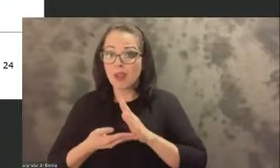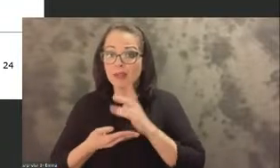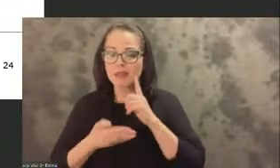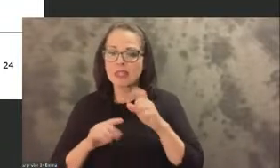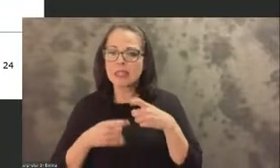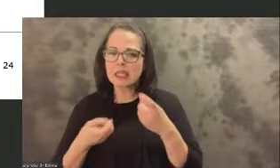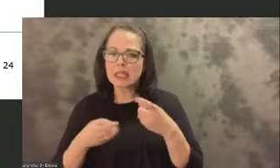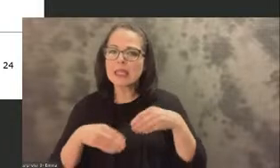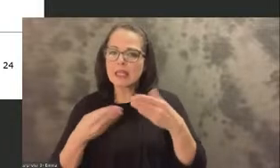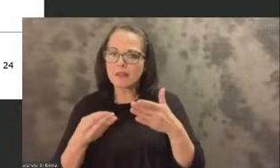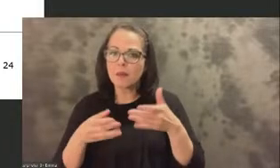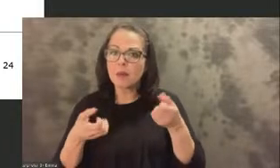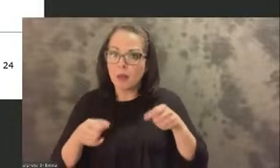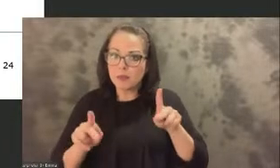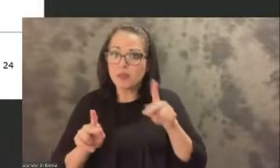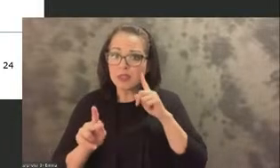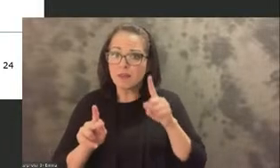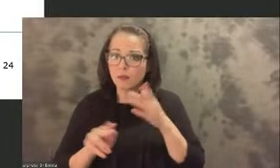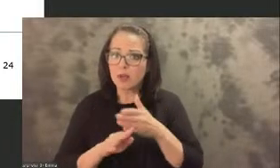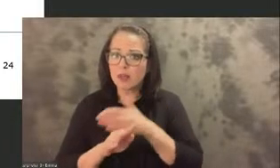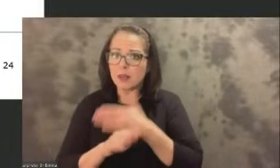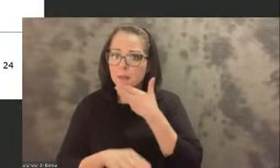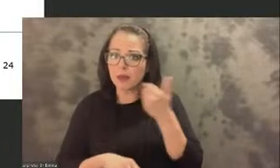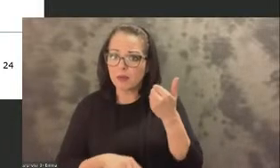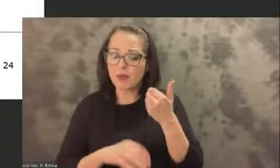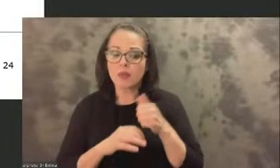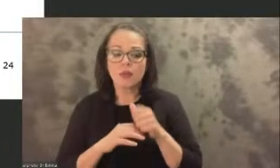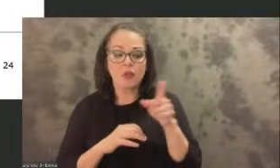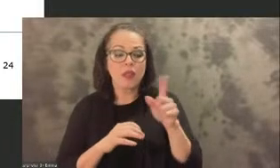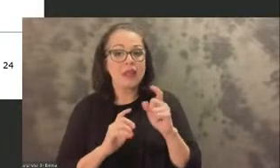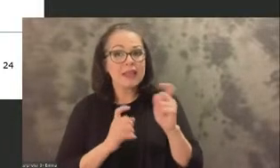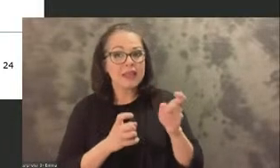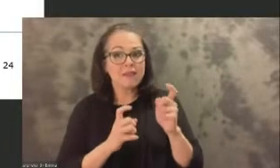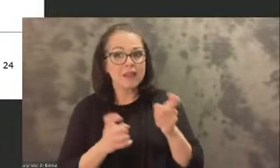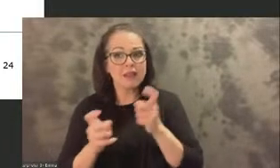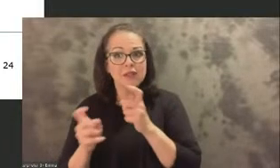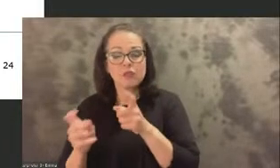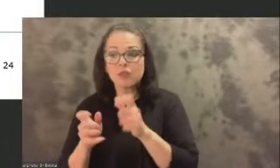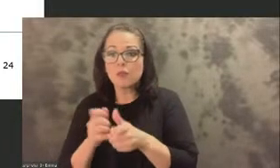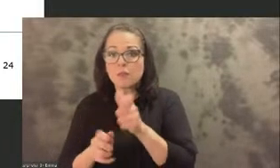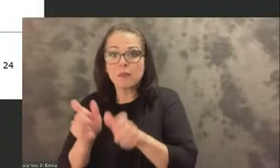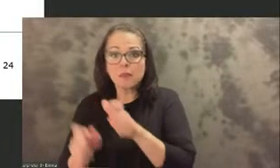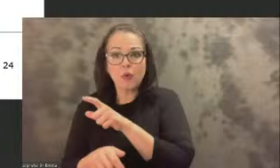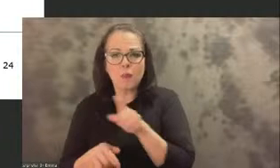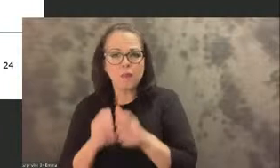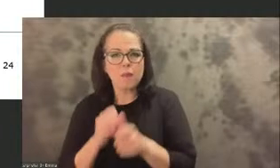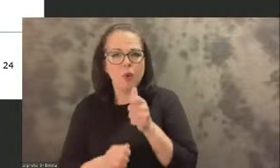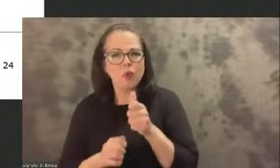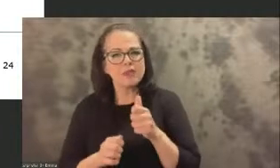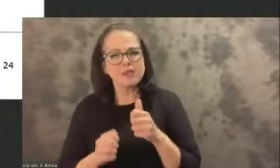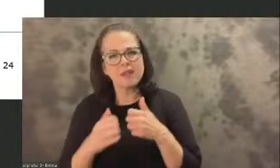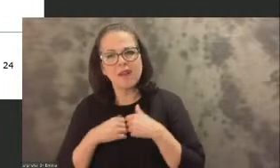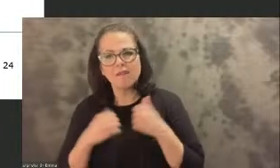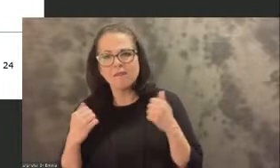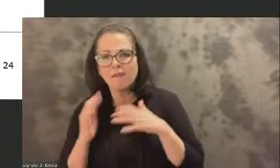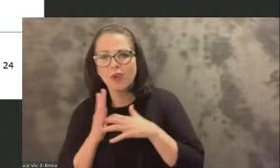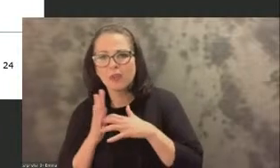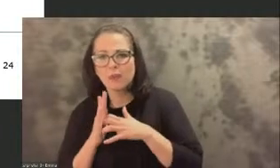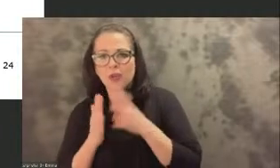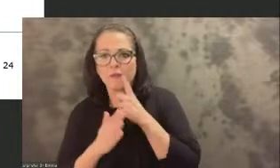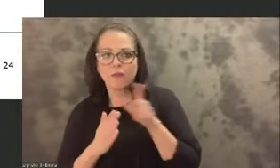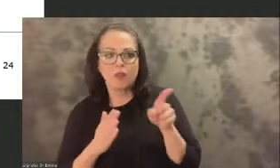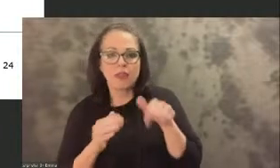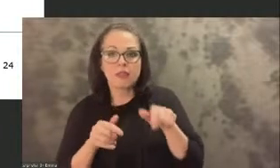get better, be afforded to those who are most vulnerable in our country during this global pandemic.